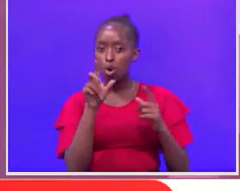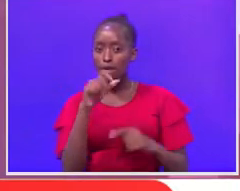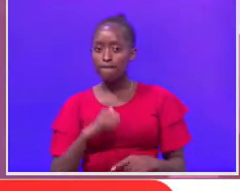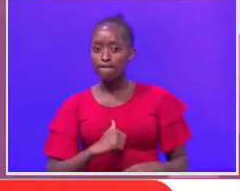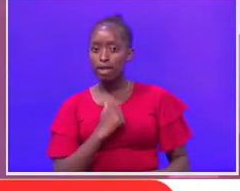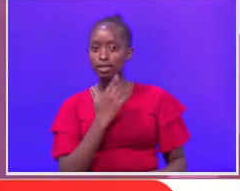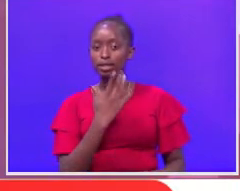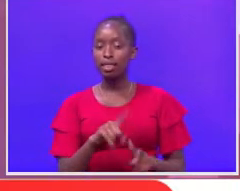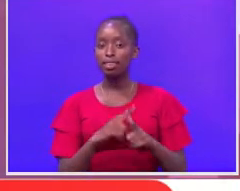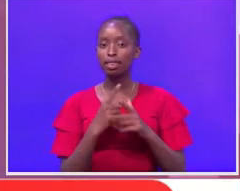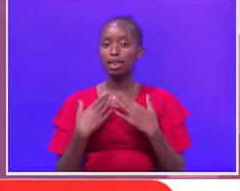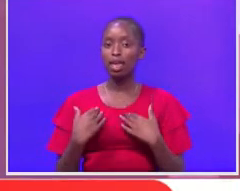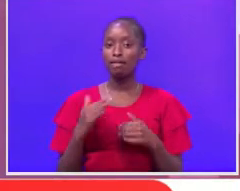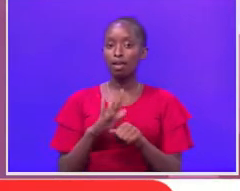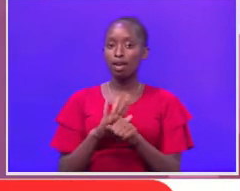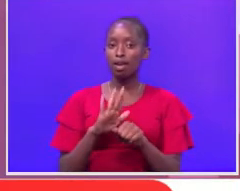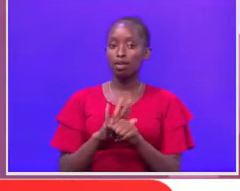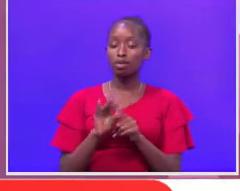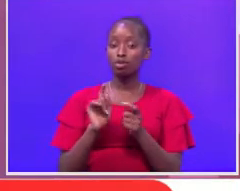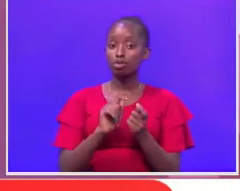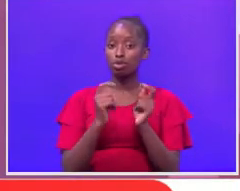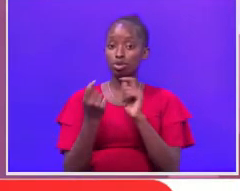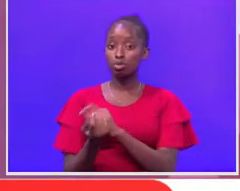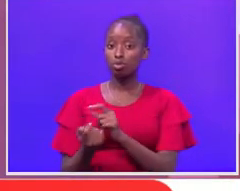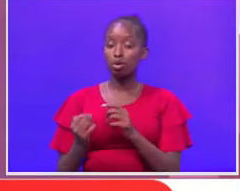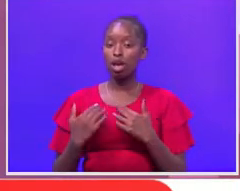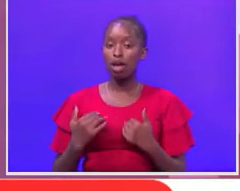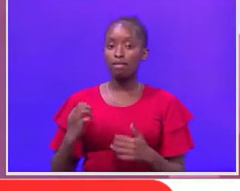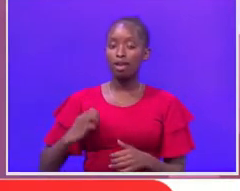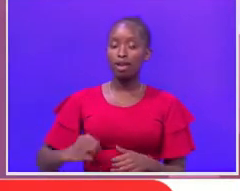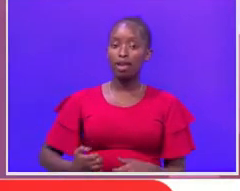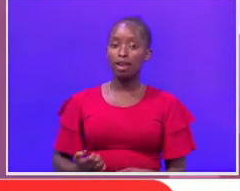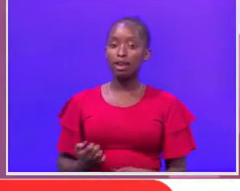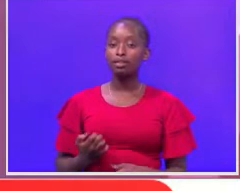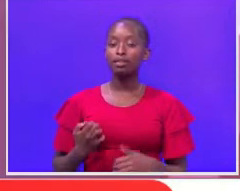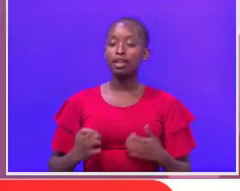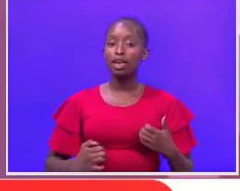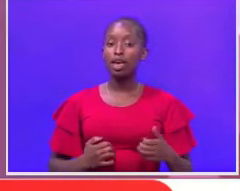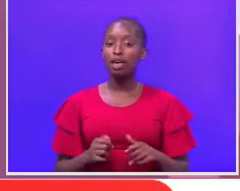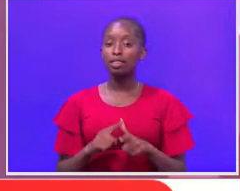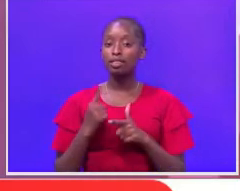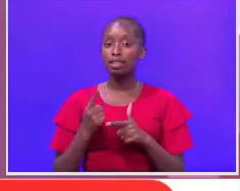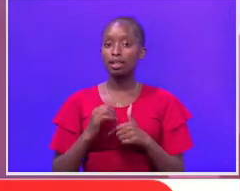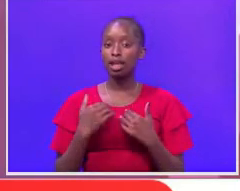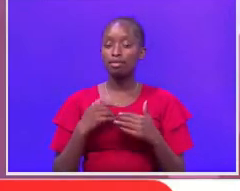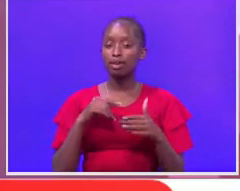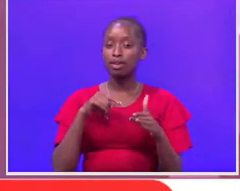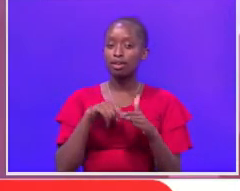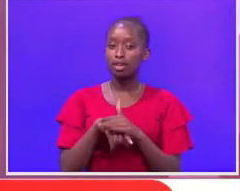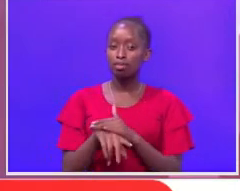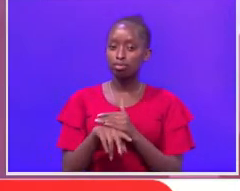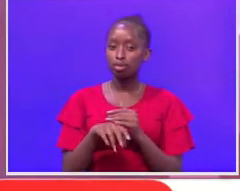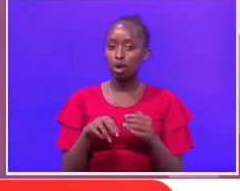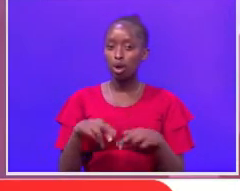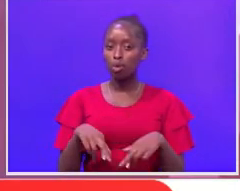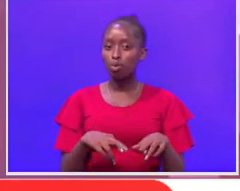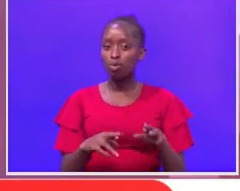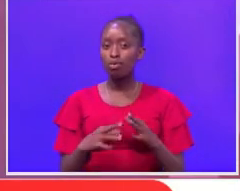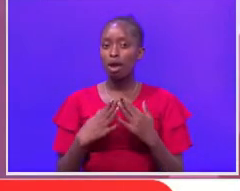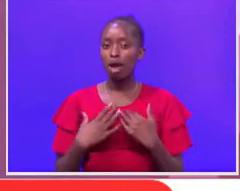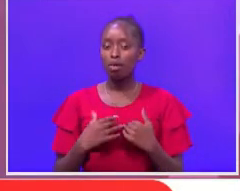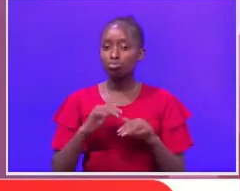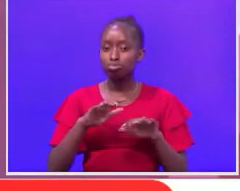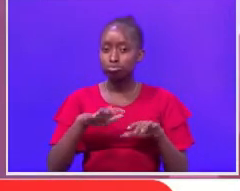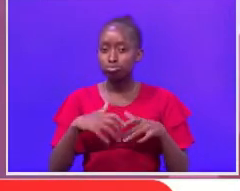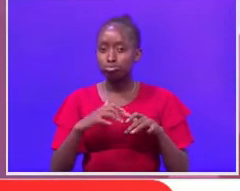maritime transport. There's energy. There's mining, deep seabed mining, and so on and so forth. Mm-hmm. So that all those activities, mm-hmm.